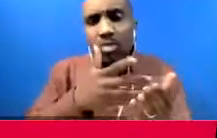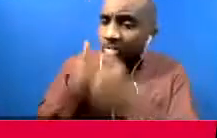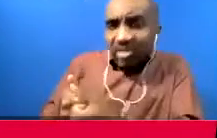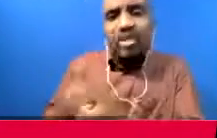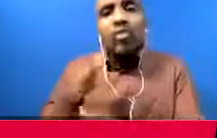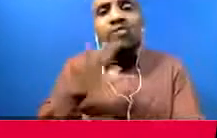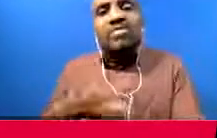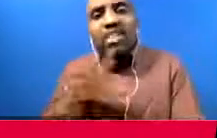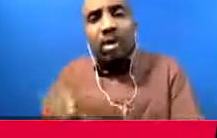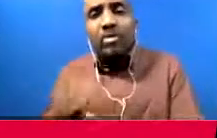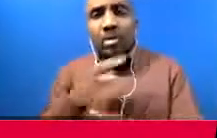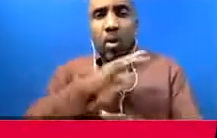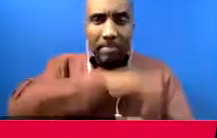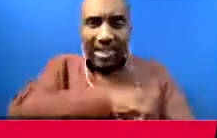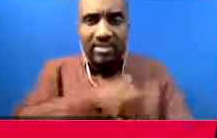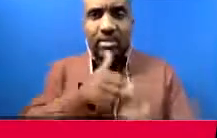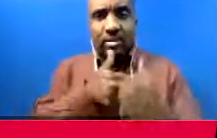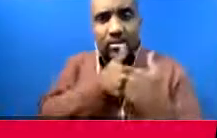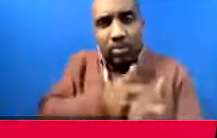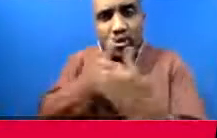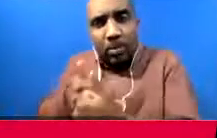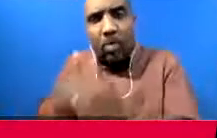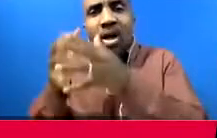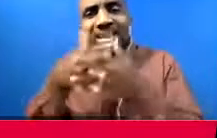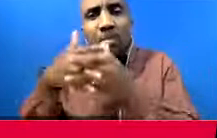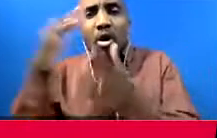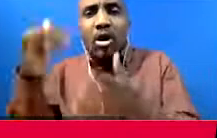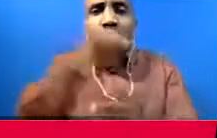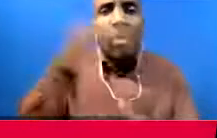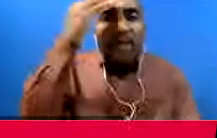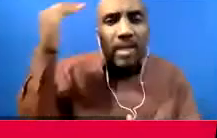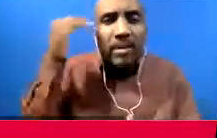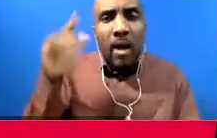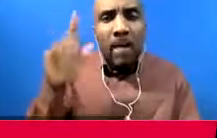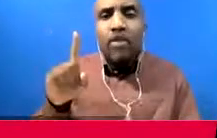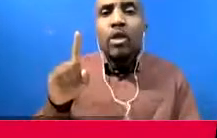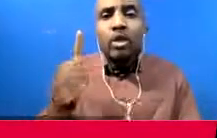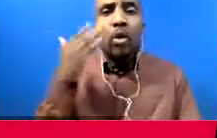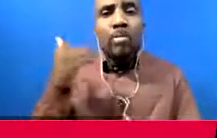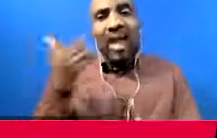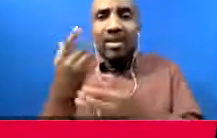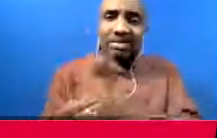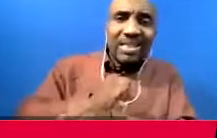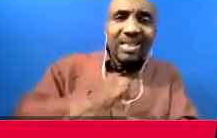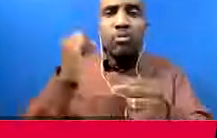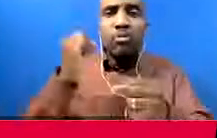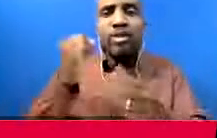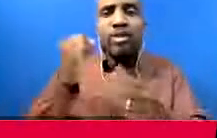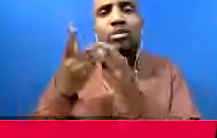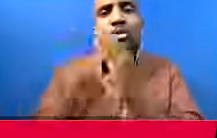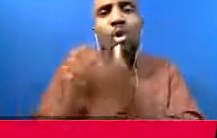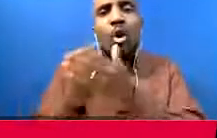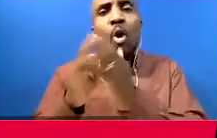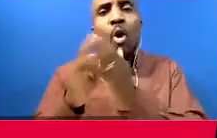against apartheid there and against the US invasion of Vietnam. So Black liberation organizations were very intentionally